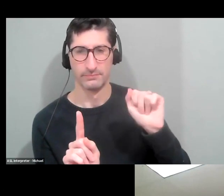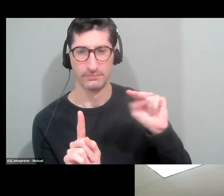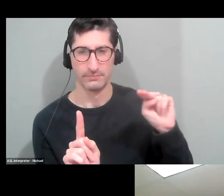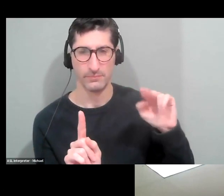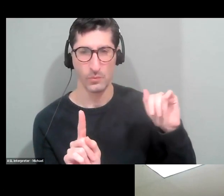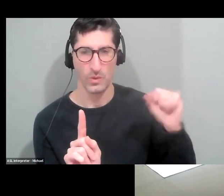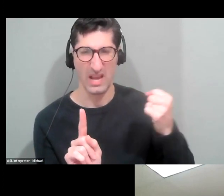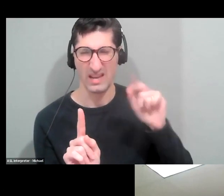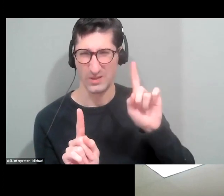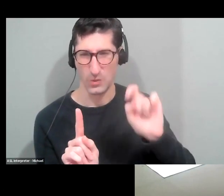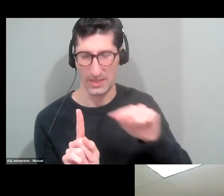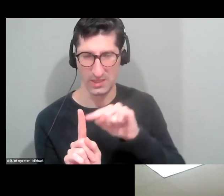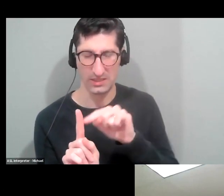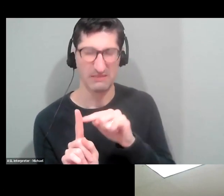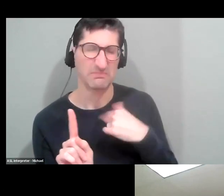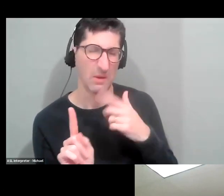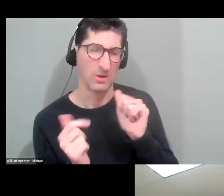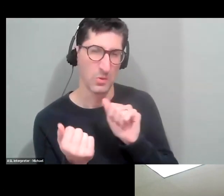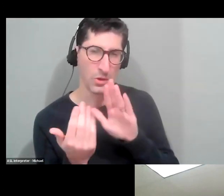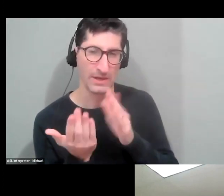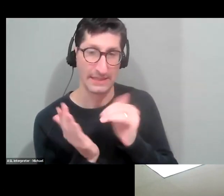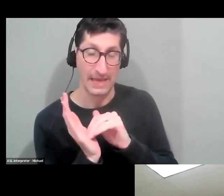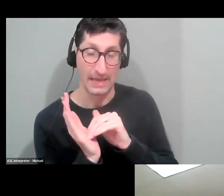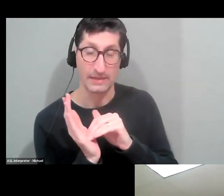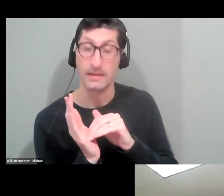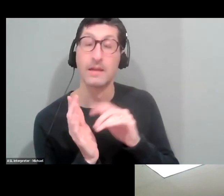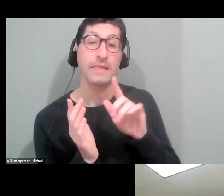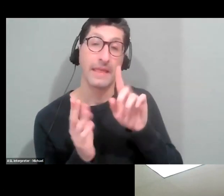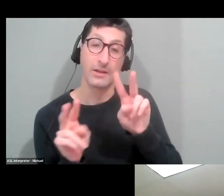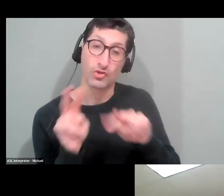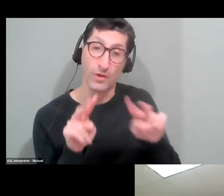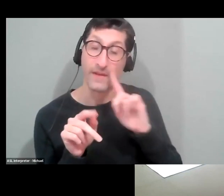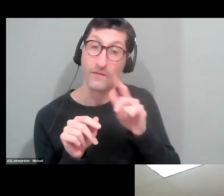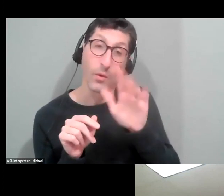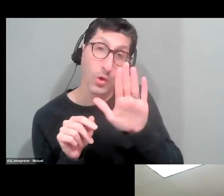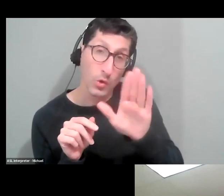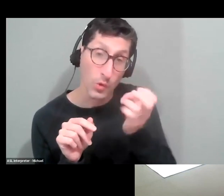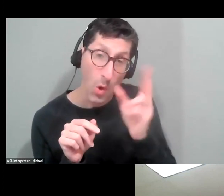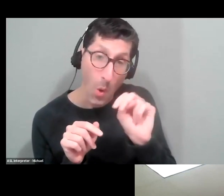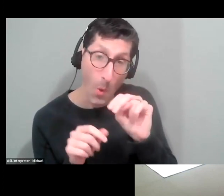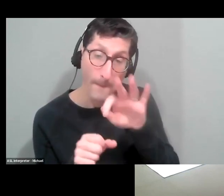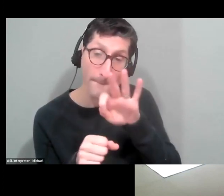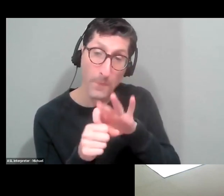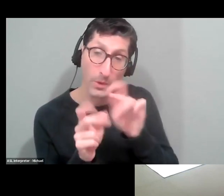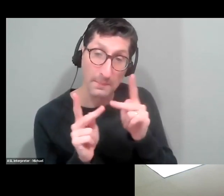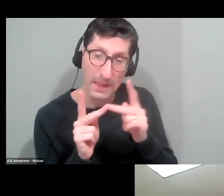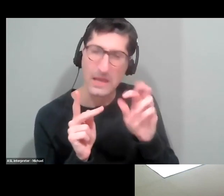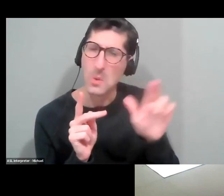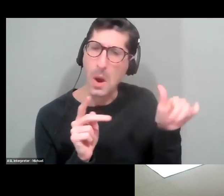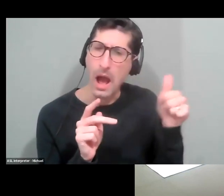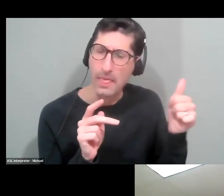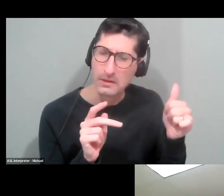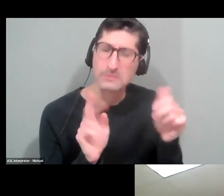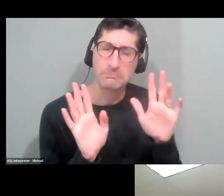on election day, whether it be at your polling place or at others, which we would encourage you to do, and we've never run into any sort of issues